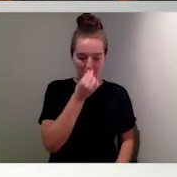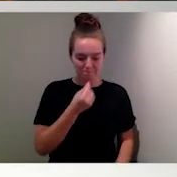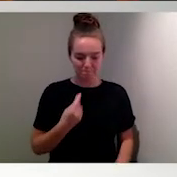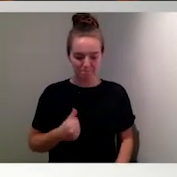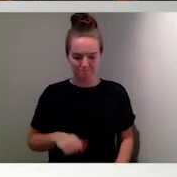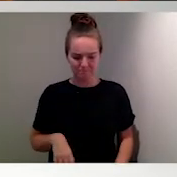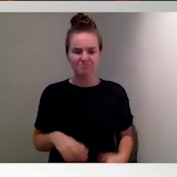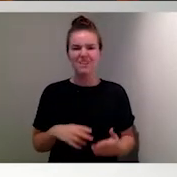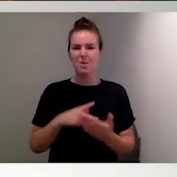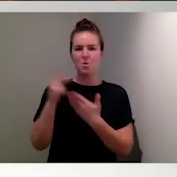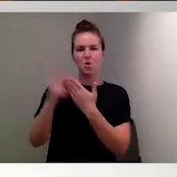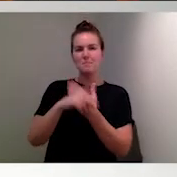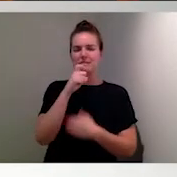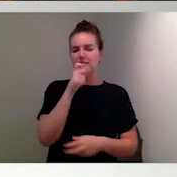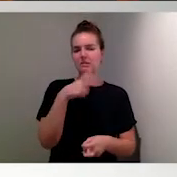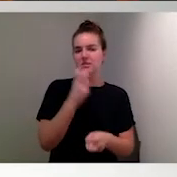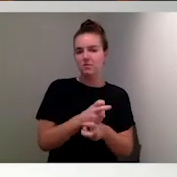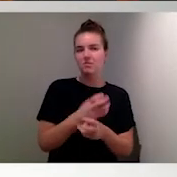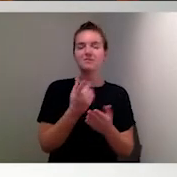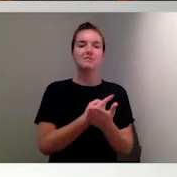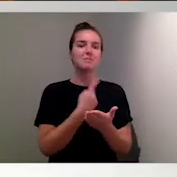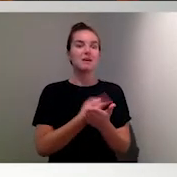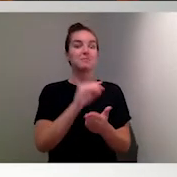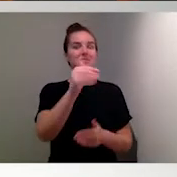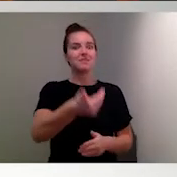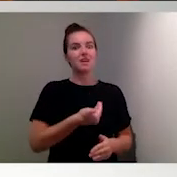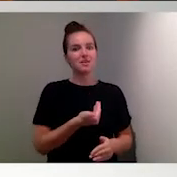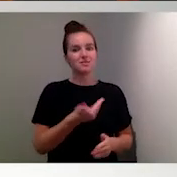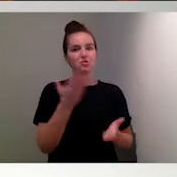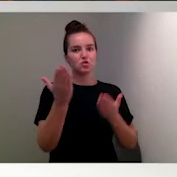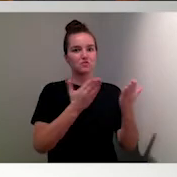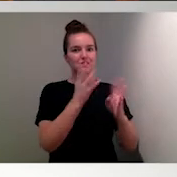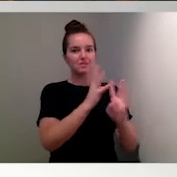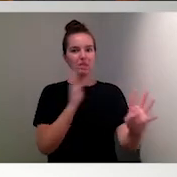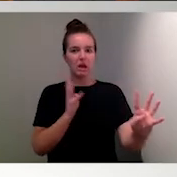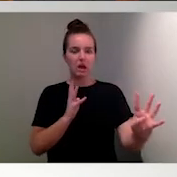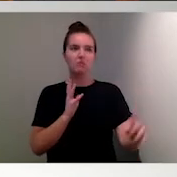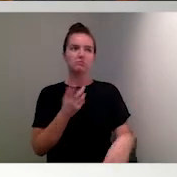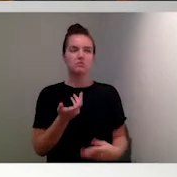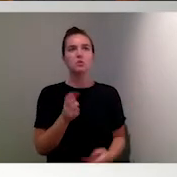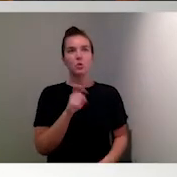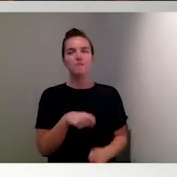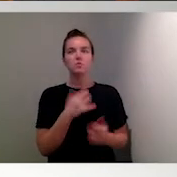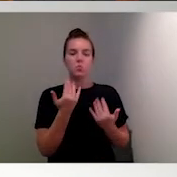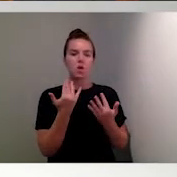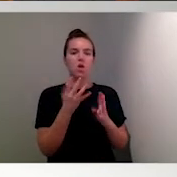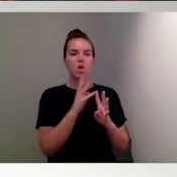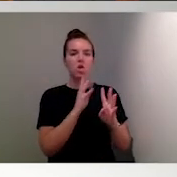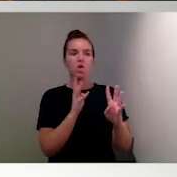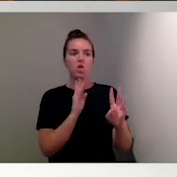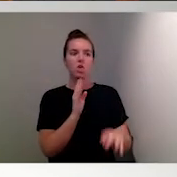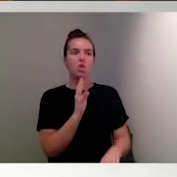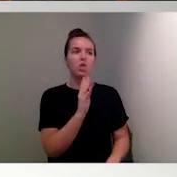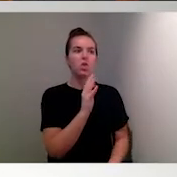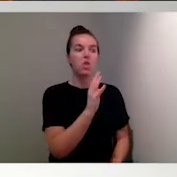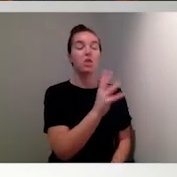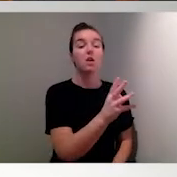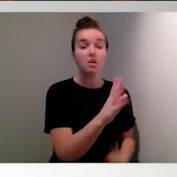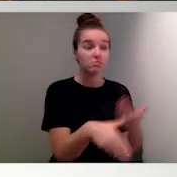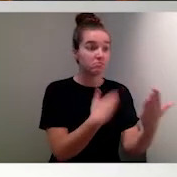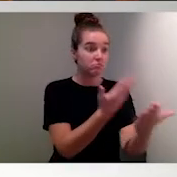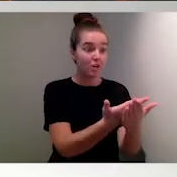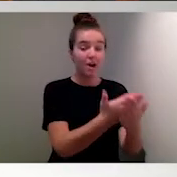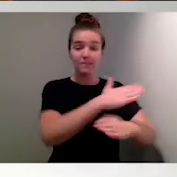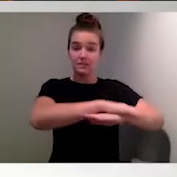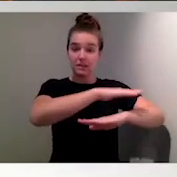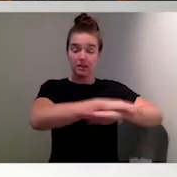are a little bit long, so you do have to wait a little bit to get through. But once you're there, again, we're in the US, so